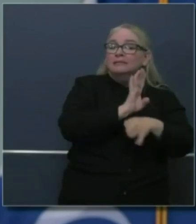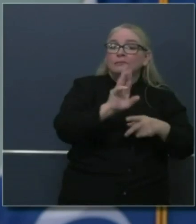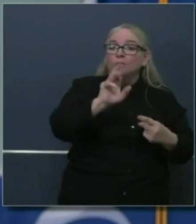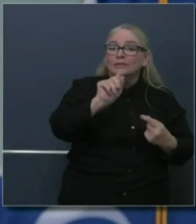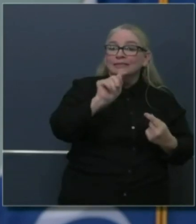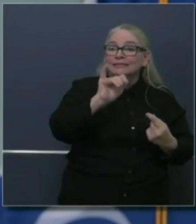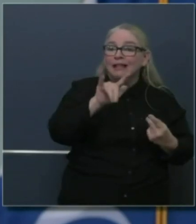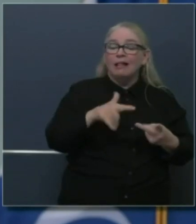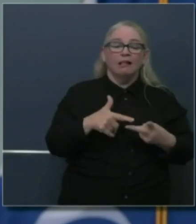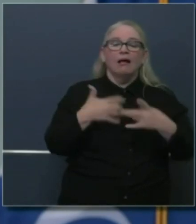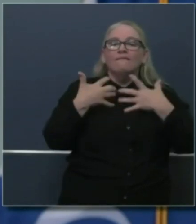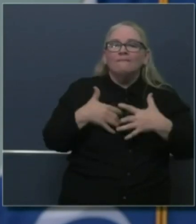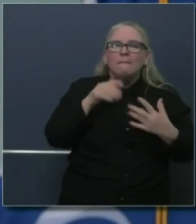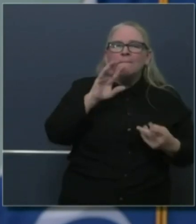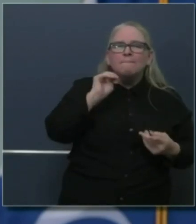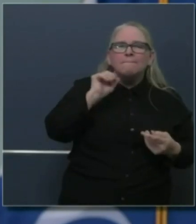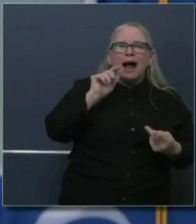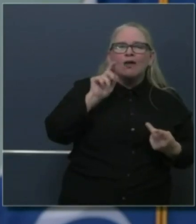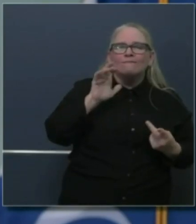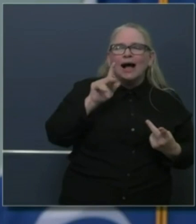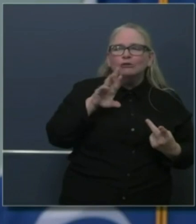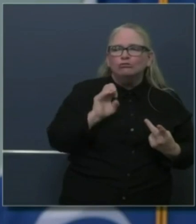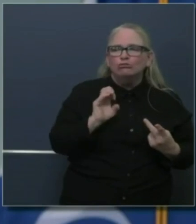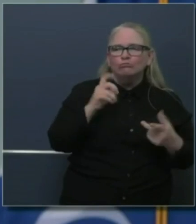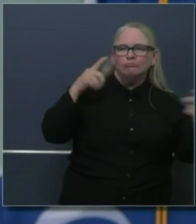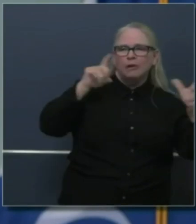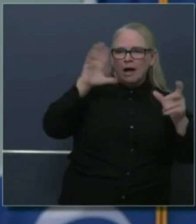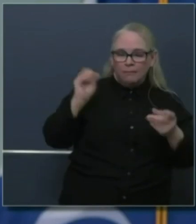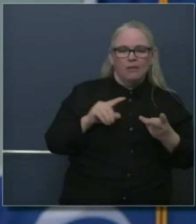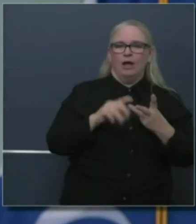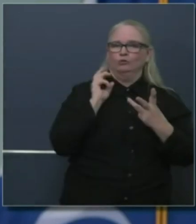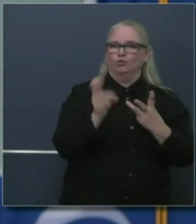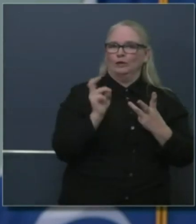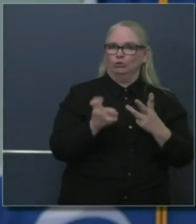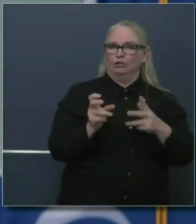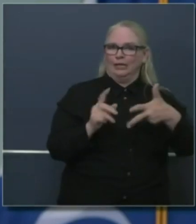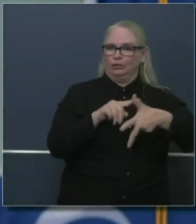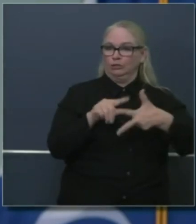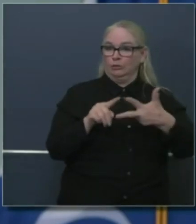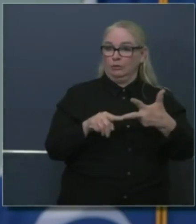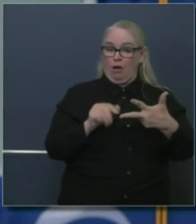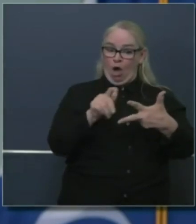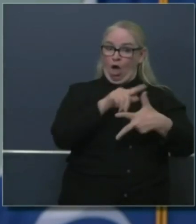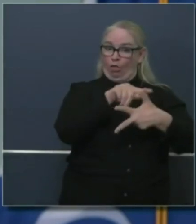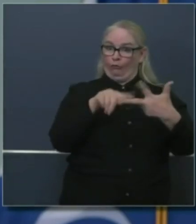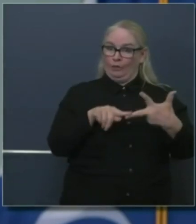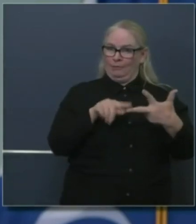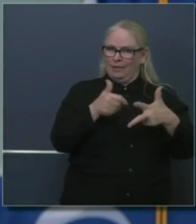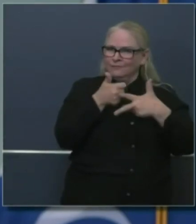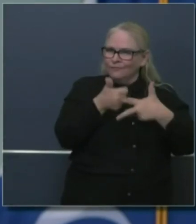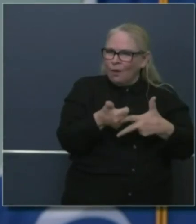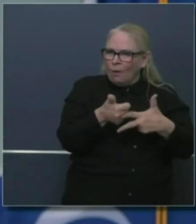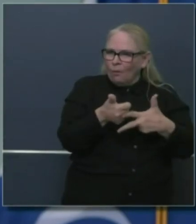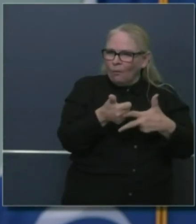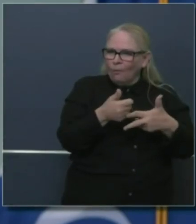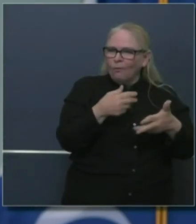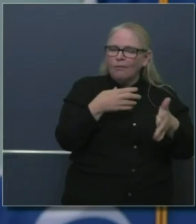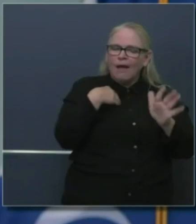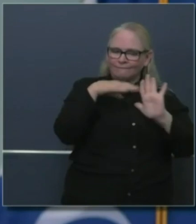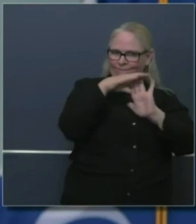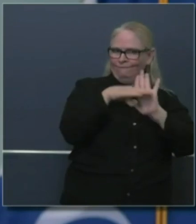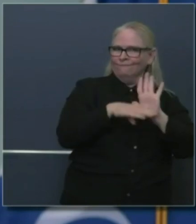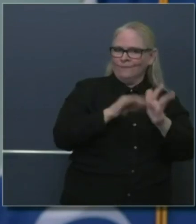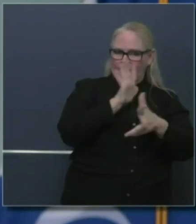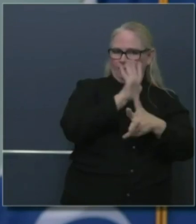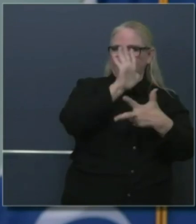the logistics sector, all with adaptations, all with modifications, but all with an eye on turning the page